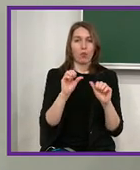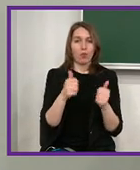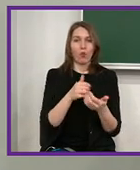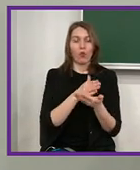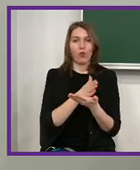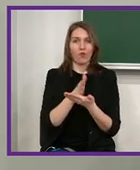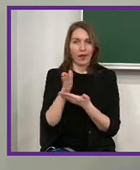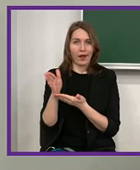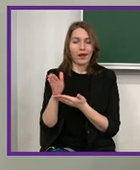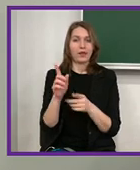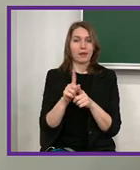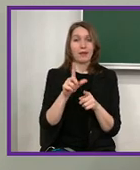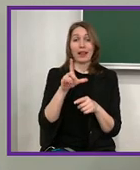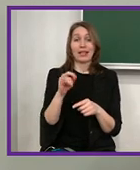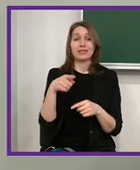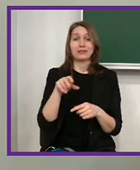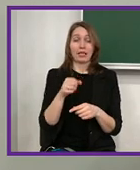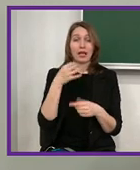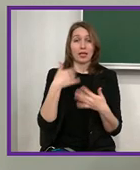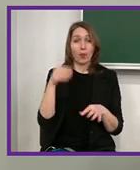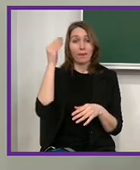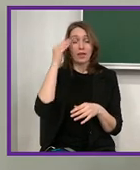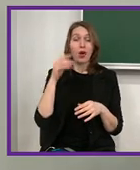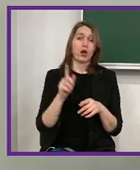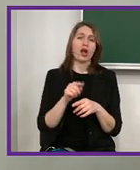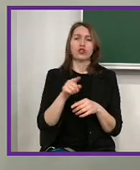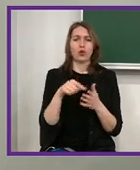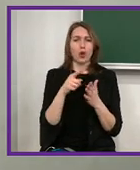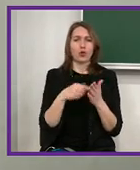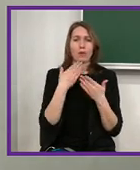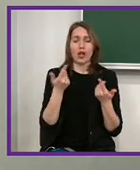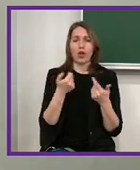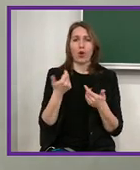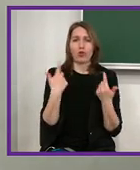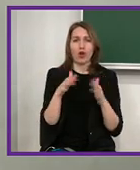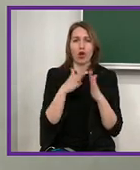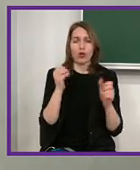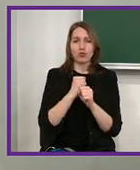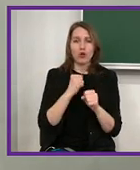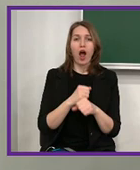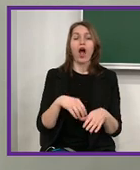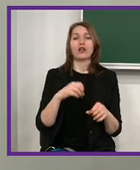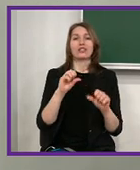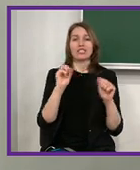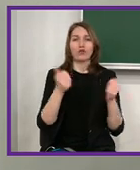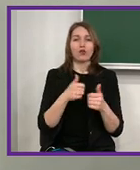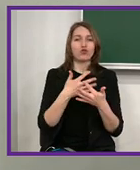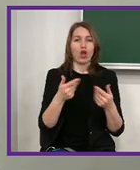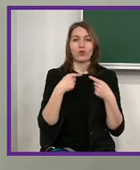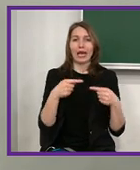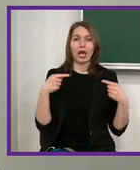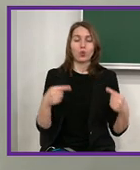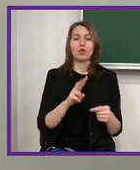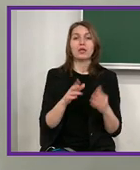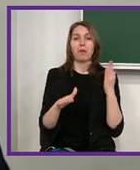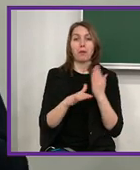the years and has developed quite a lot of tools and resources to help companies conduct human rights impact assessments. It's a methodology